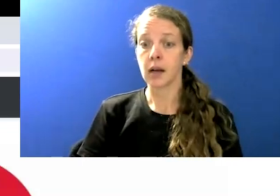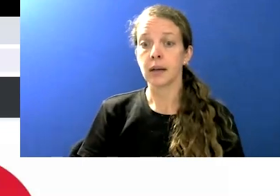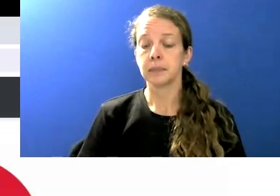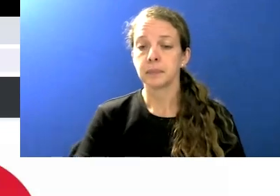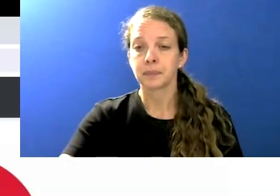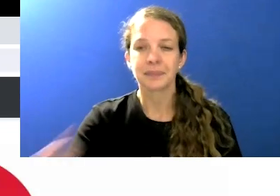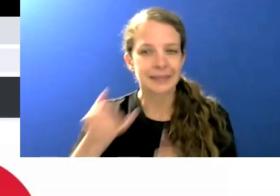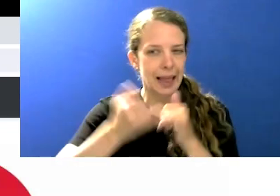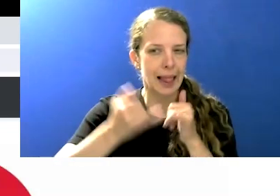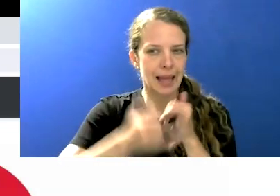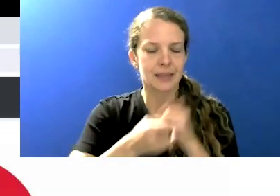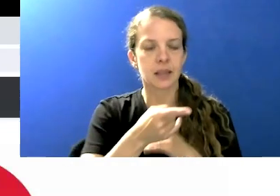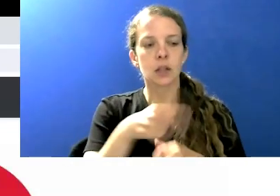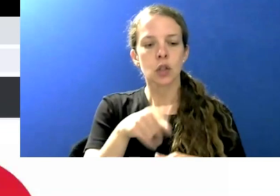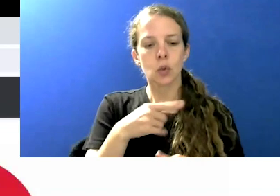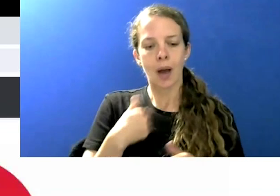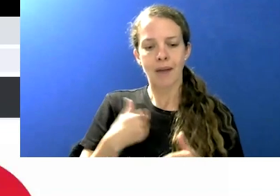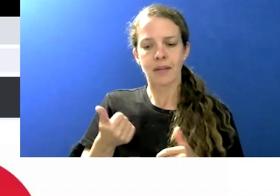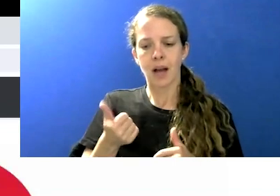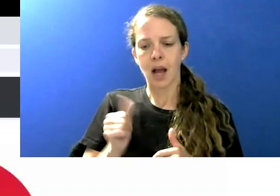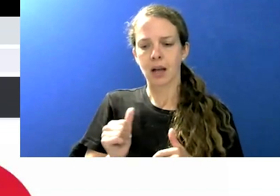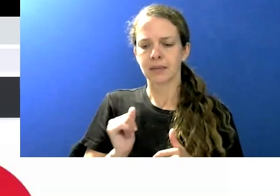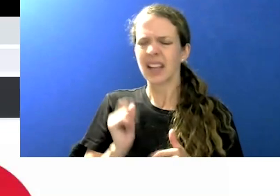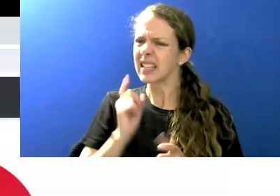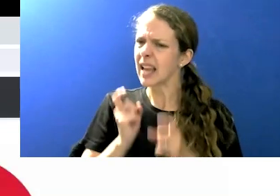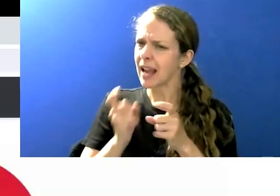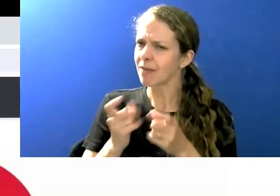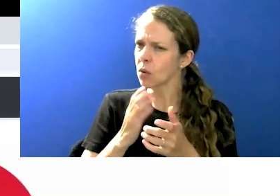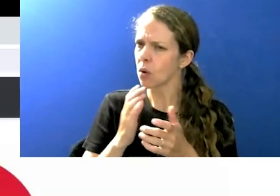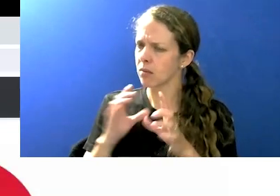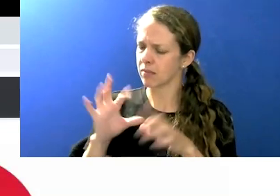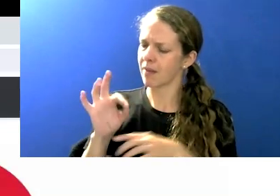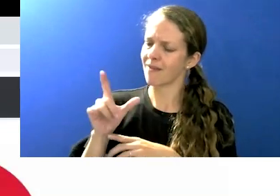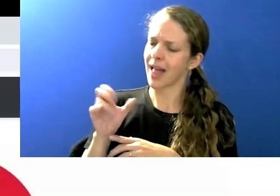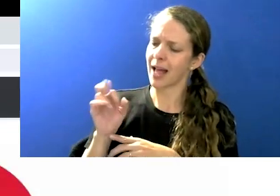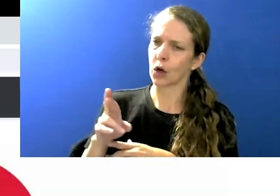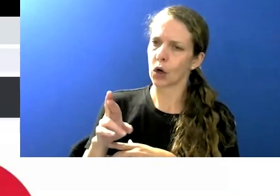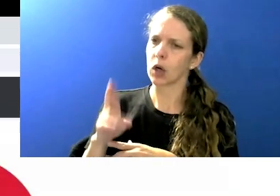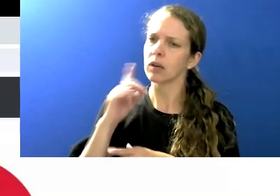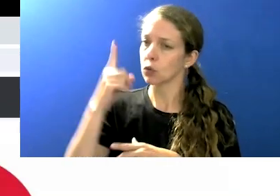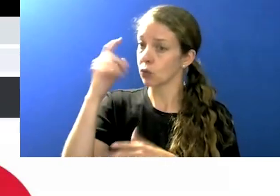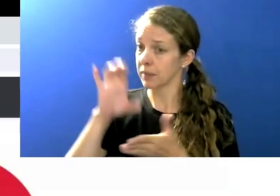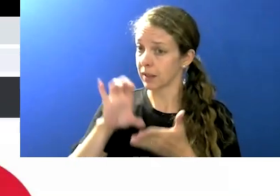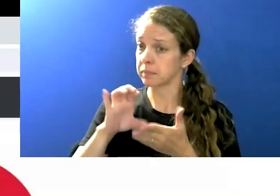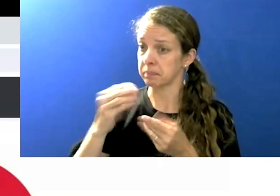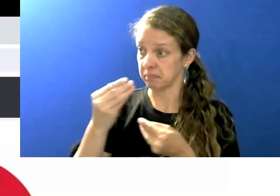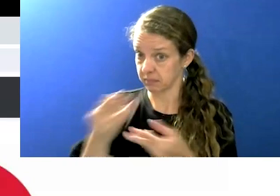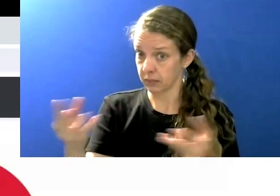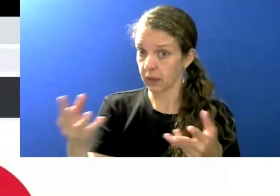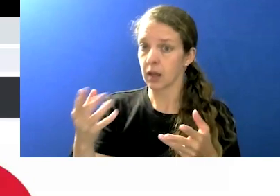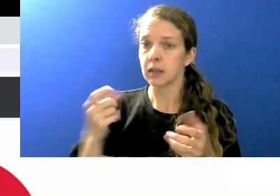Last but not least, you guys have I gave you our flyer for the Dream Center. I can send